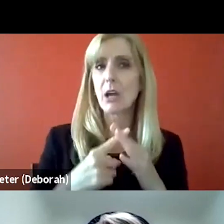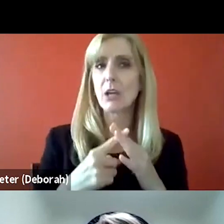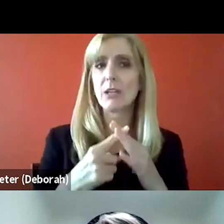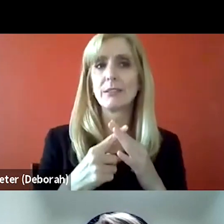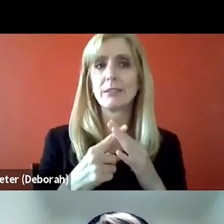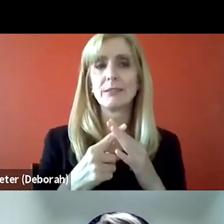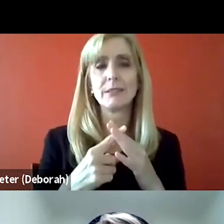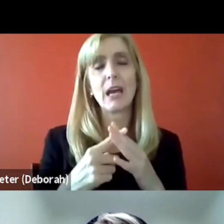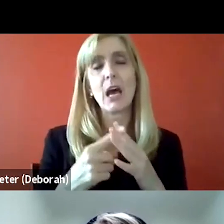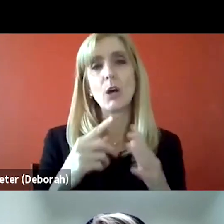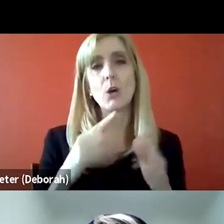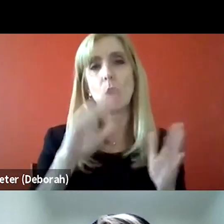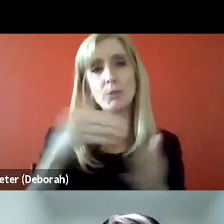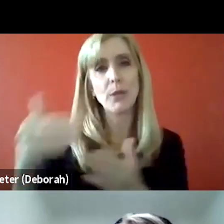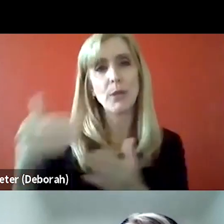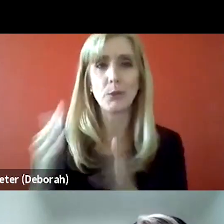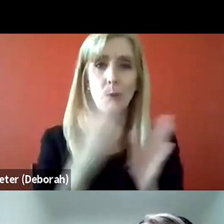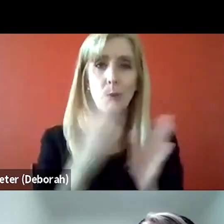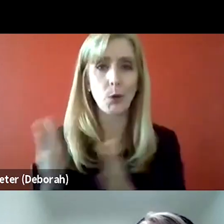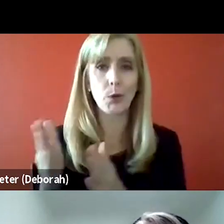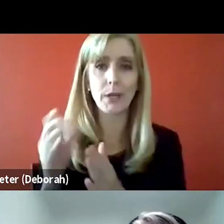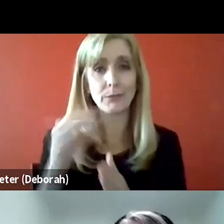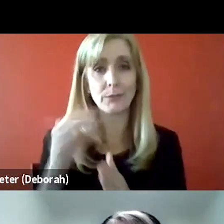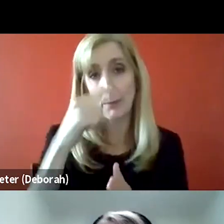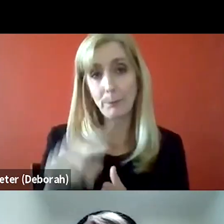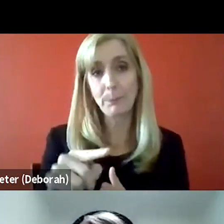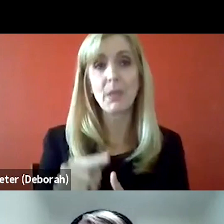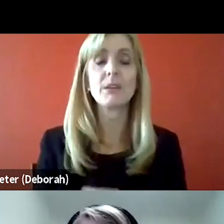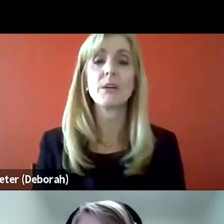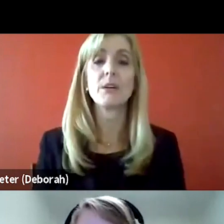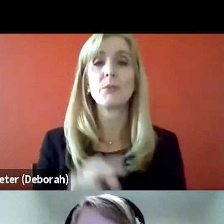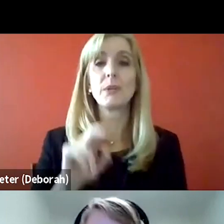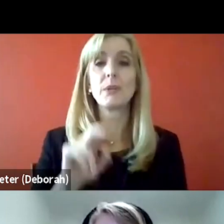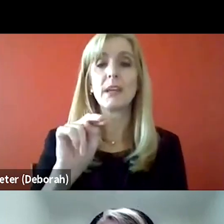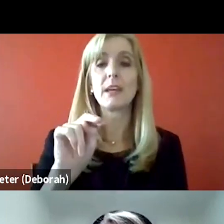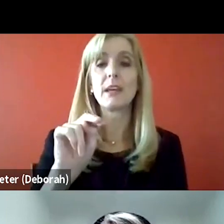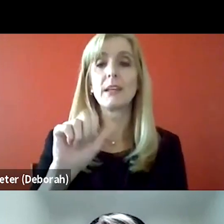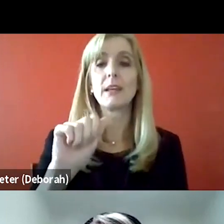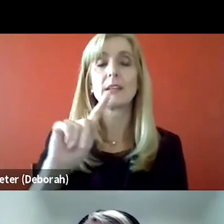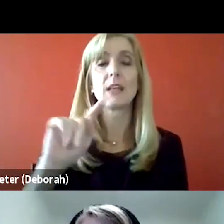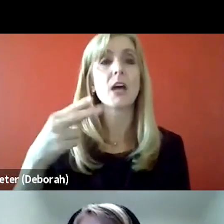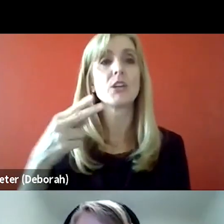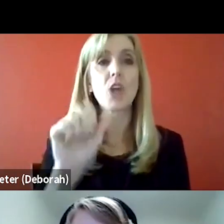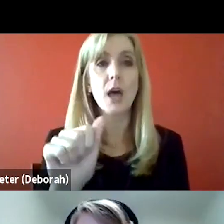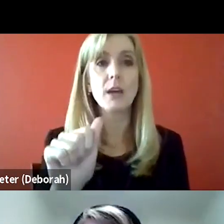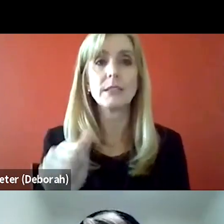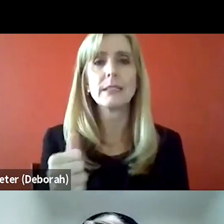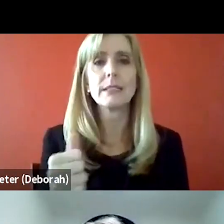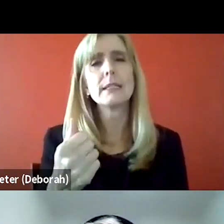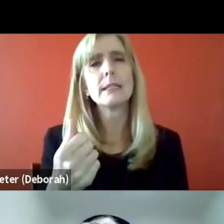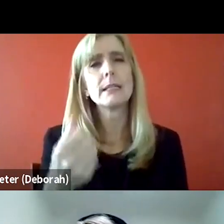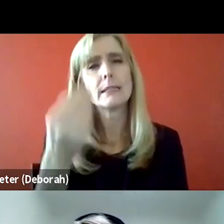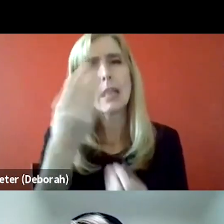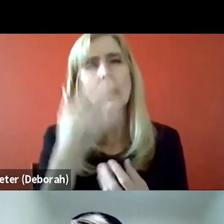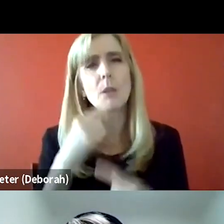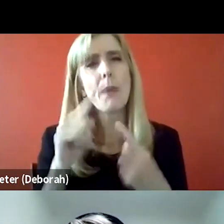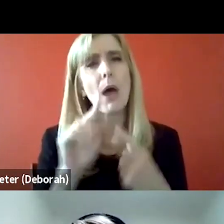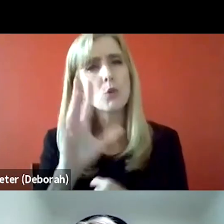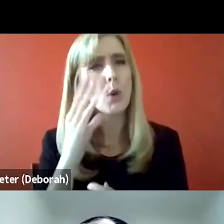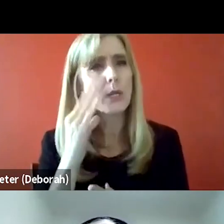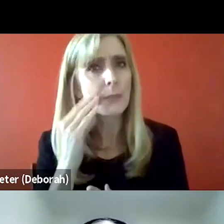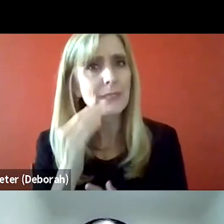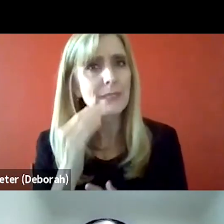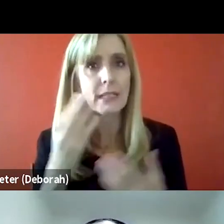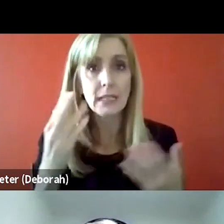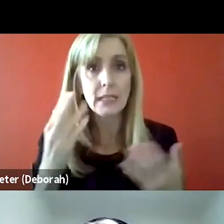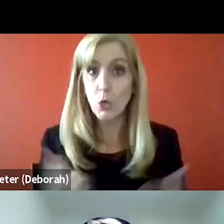sort of introduction order if that's okay. Starting with Natasha, could you tell us a little bit more about your experience, either at U of M